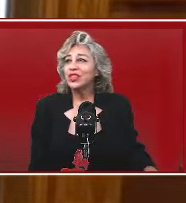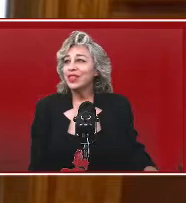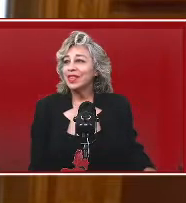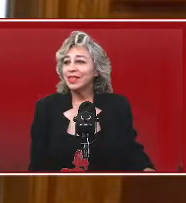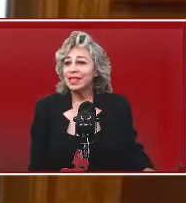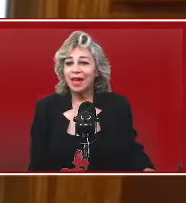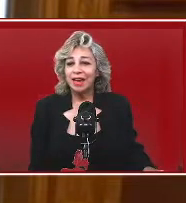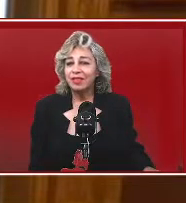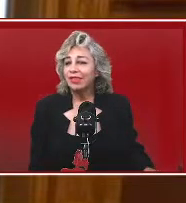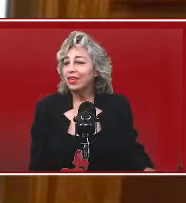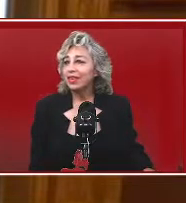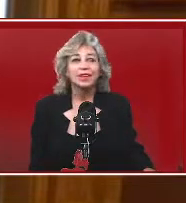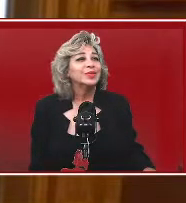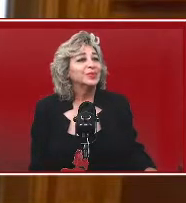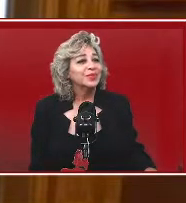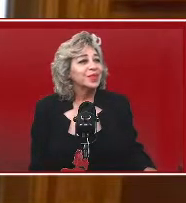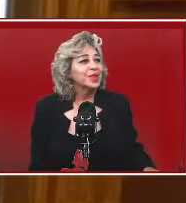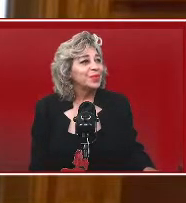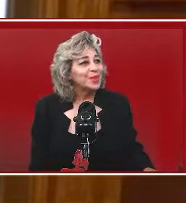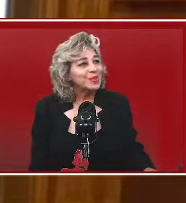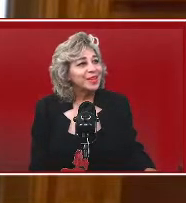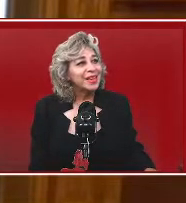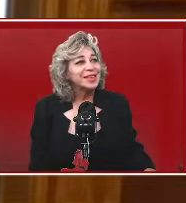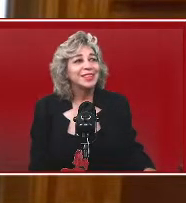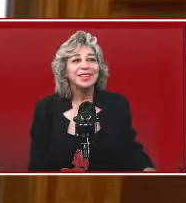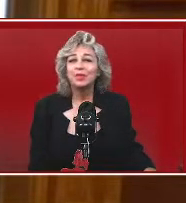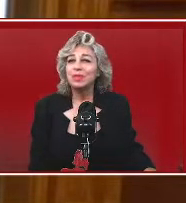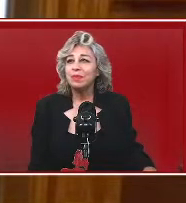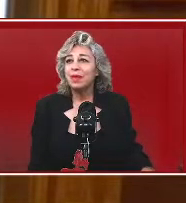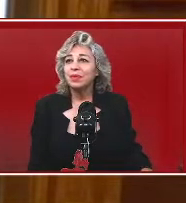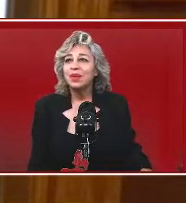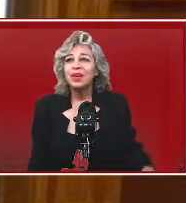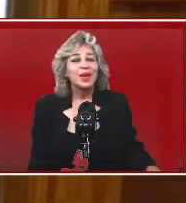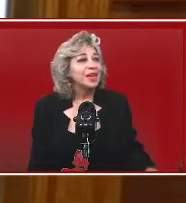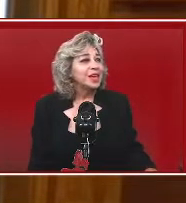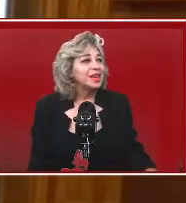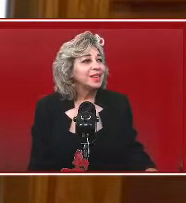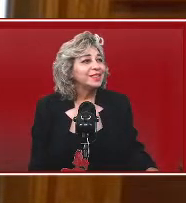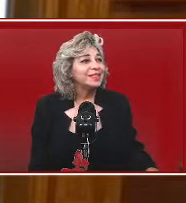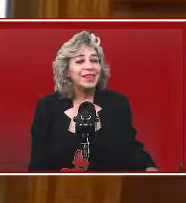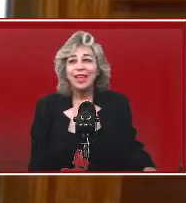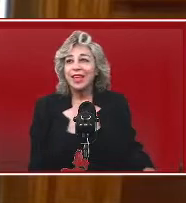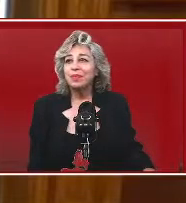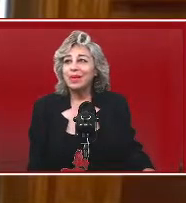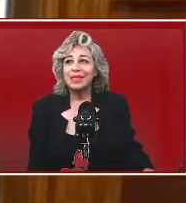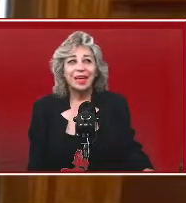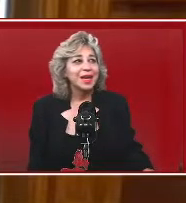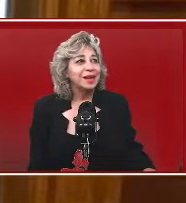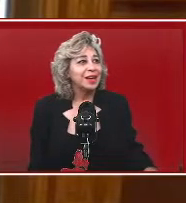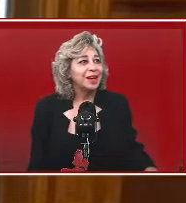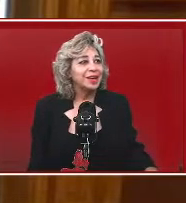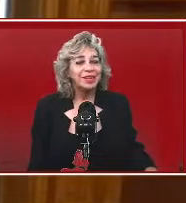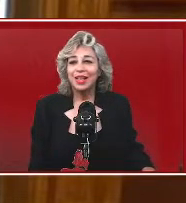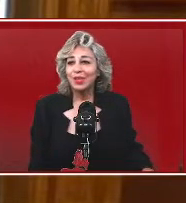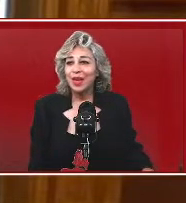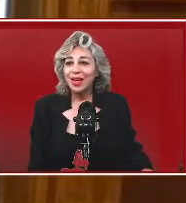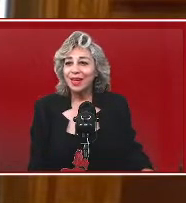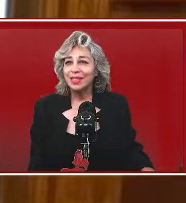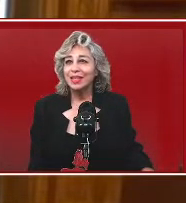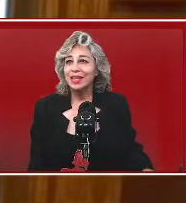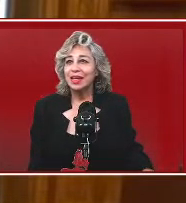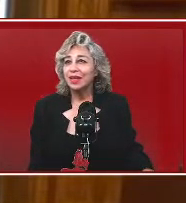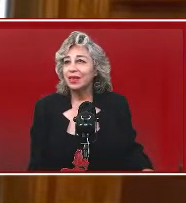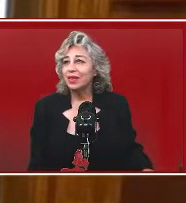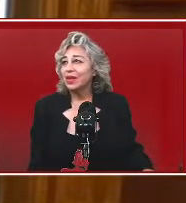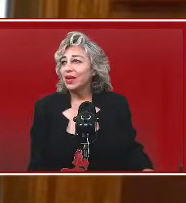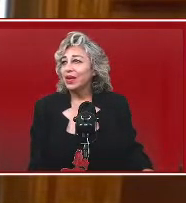are shooting this live. Buenos días, estamos en vivo. Y si quieren pasar a saludar,